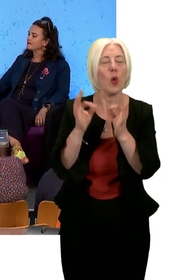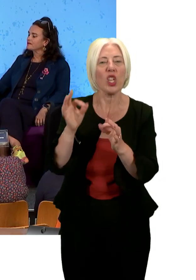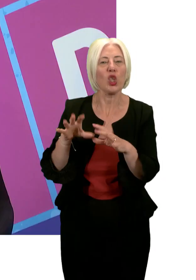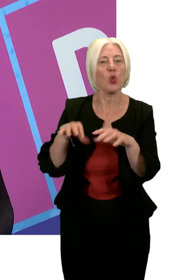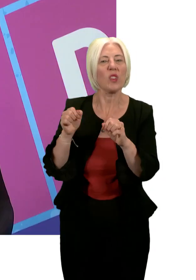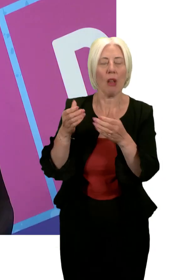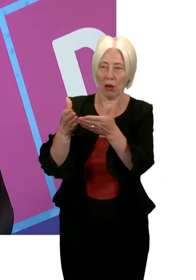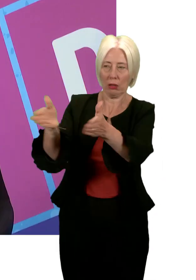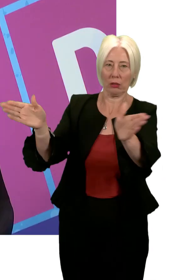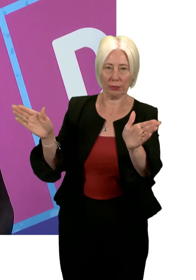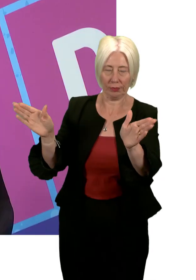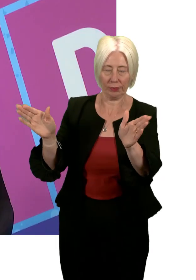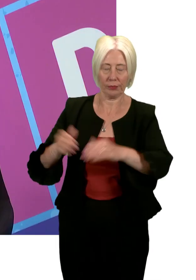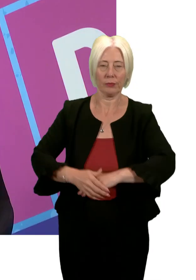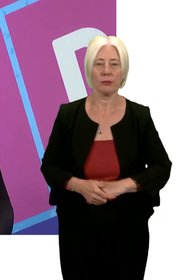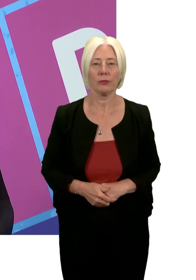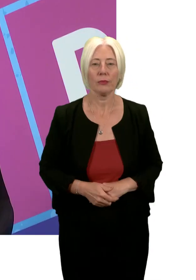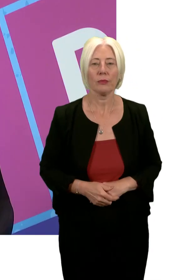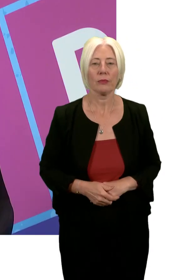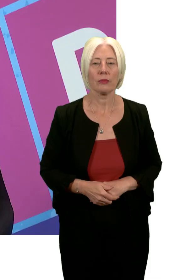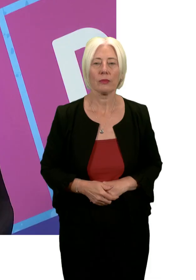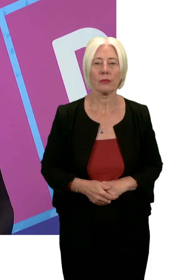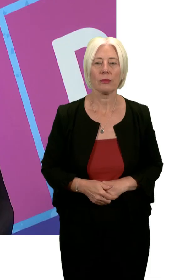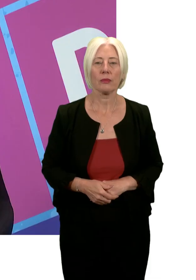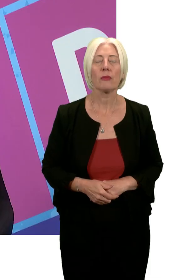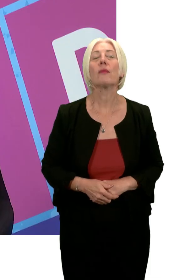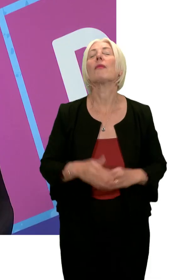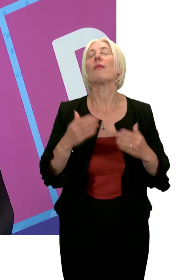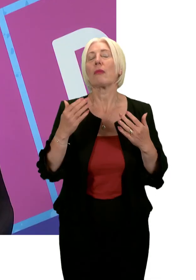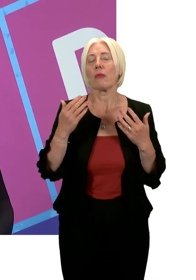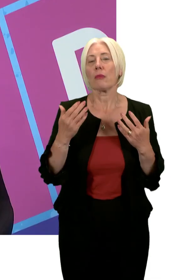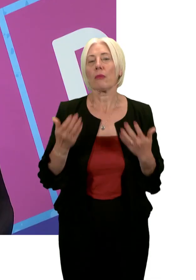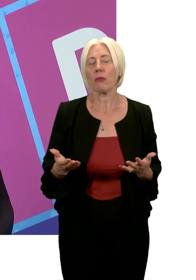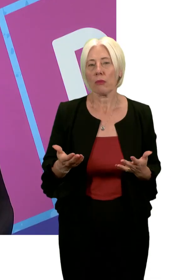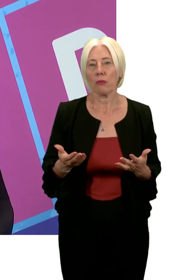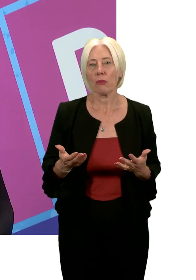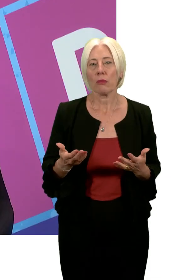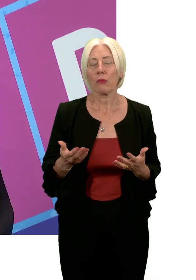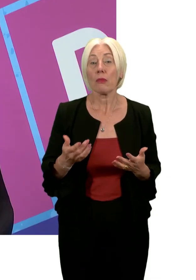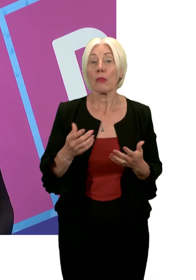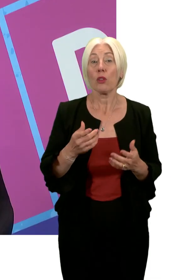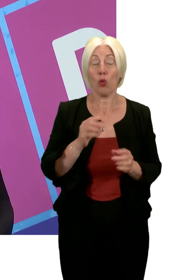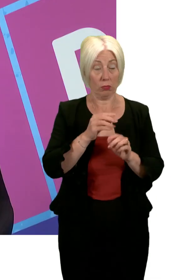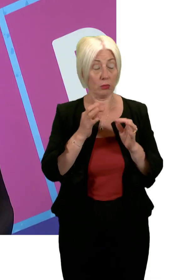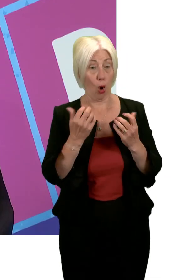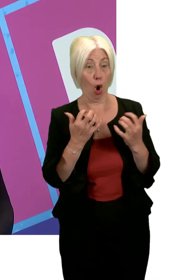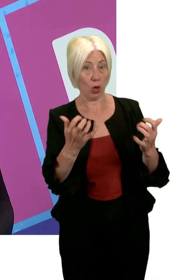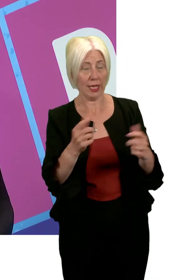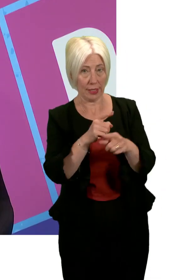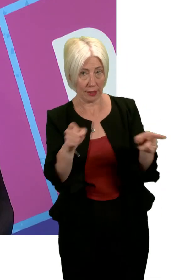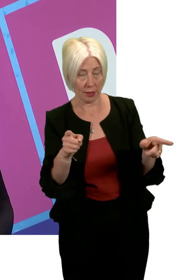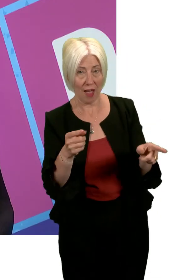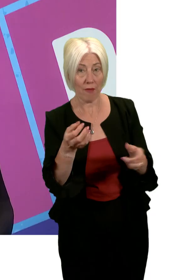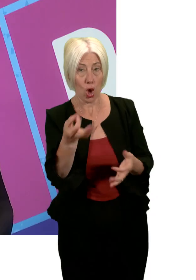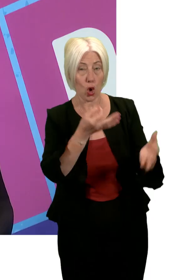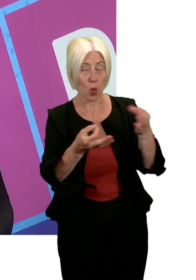as well. And if I look at my notes, that what we're going to do is, if you have a question, I would like you to just